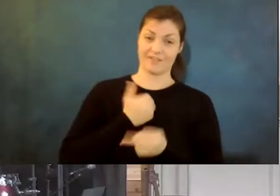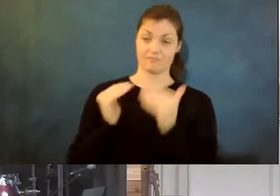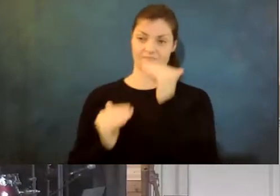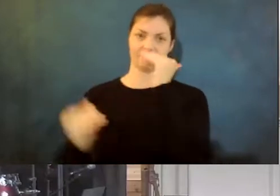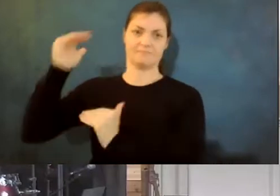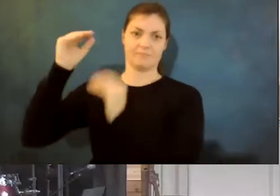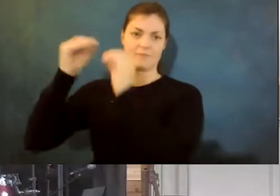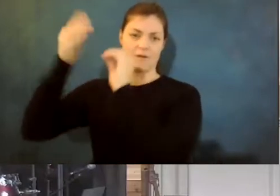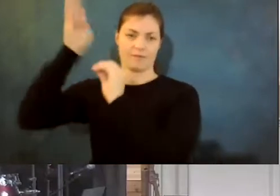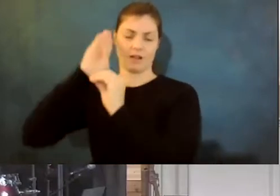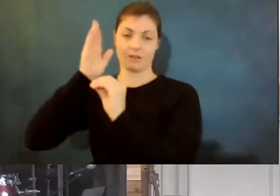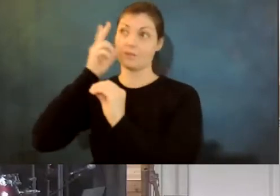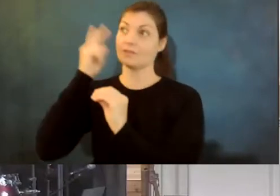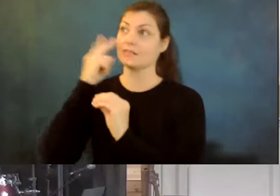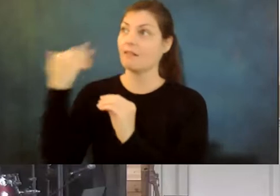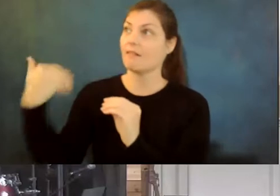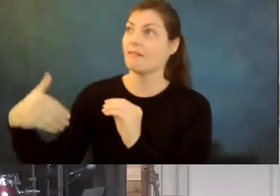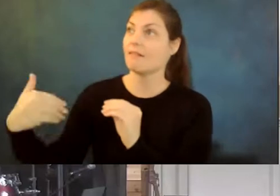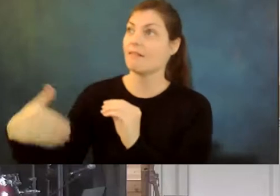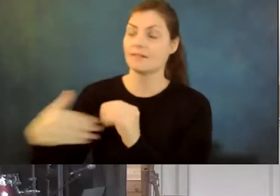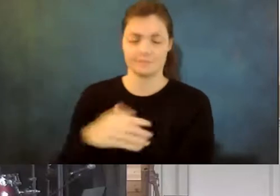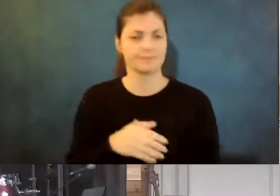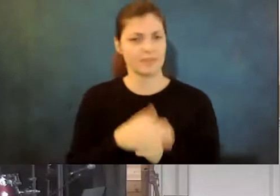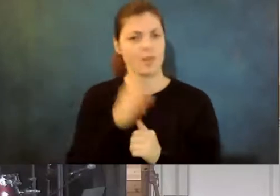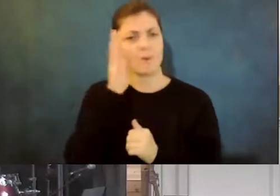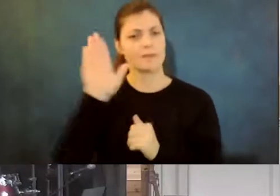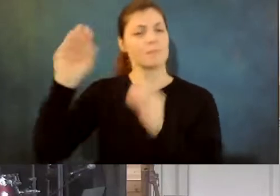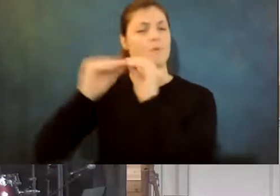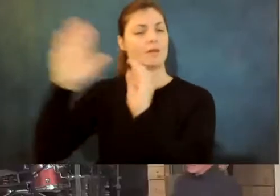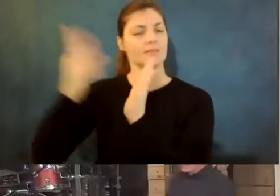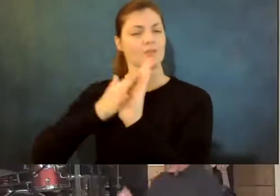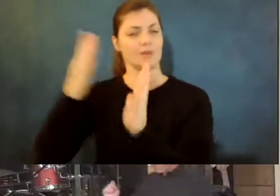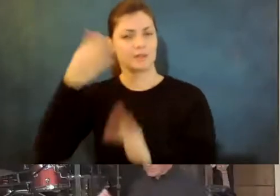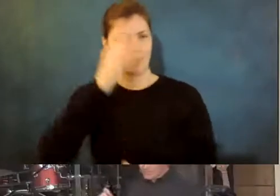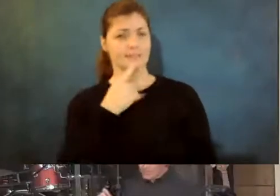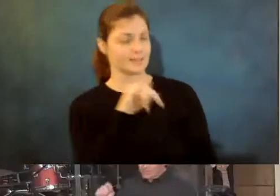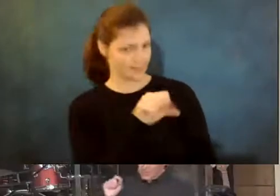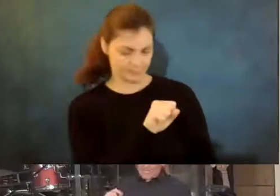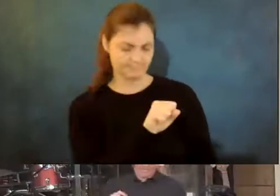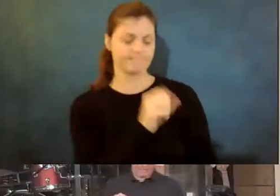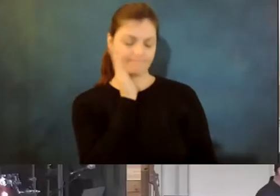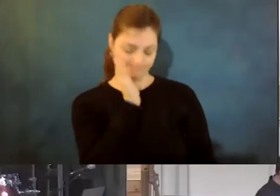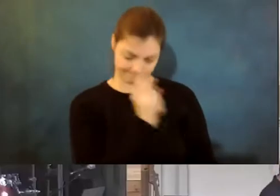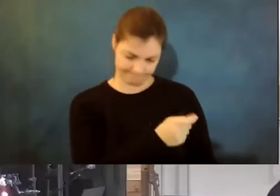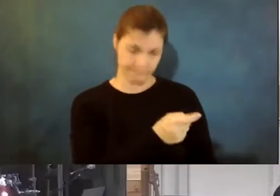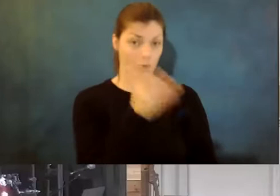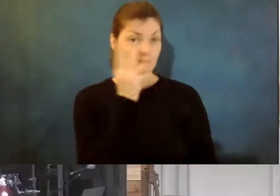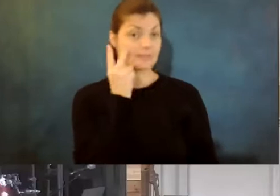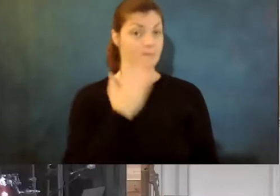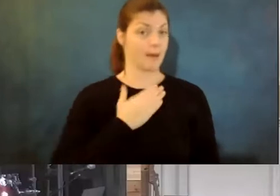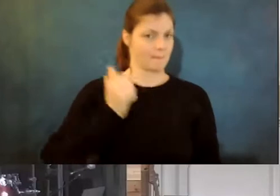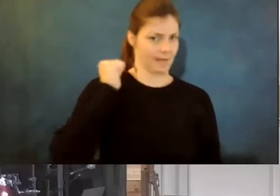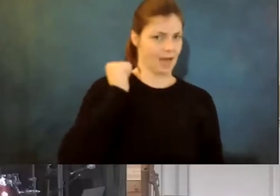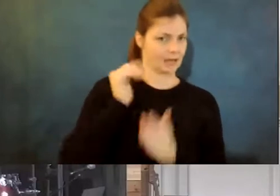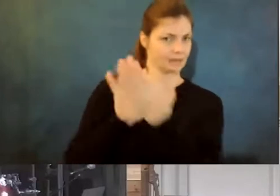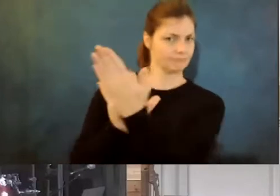the glory of God, God says yes. It's all based on his grace. He says, you're going to see me, my back, ultimately.